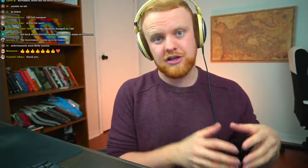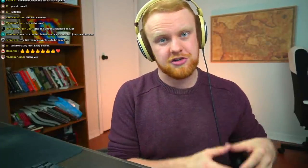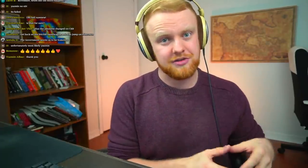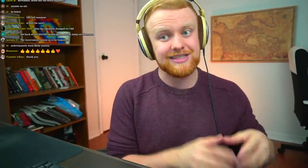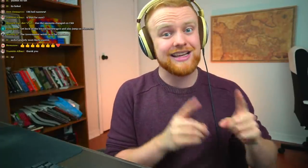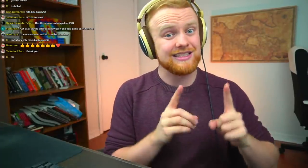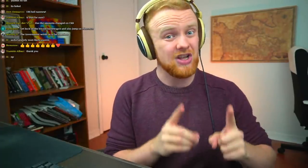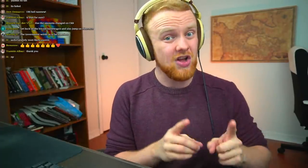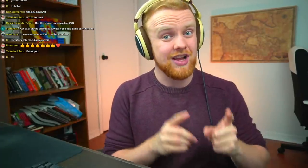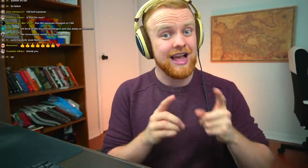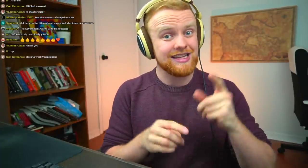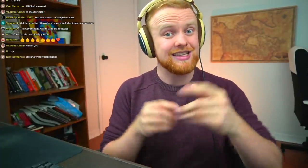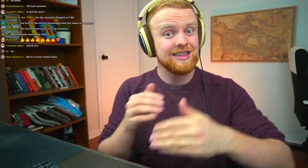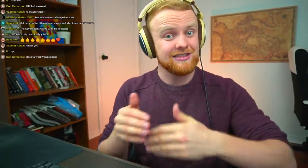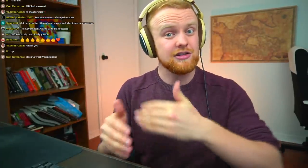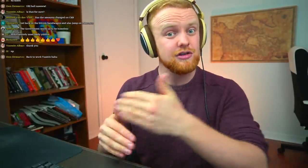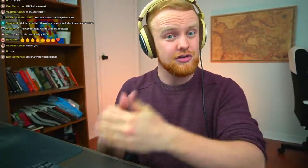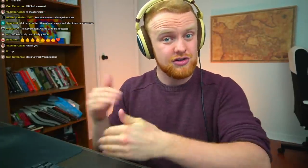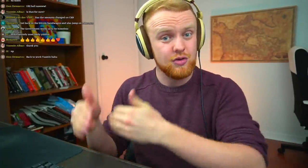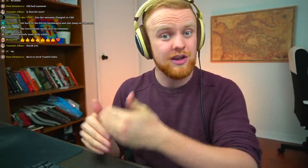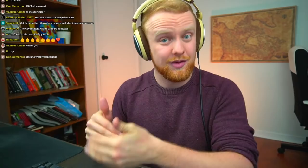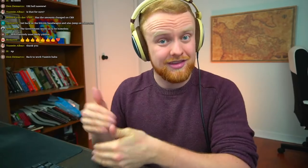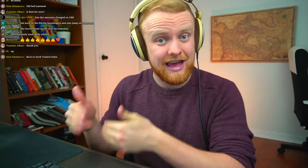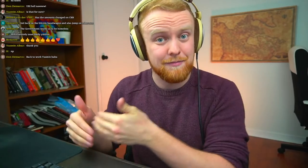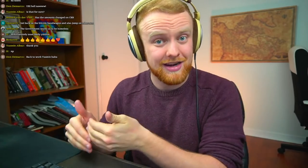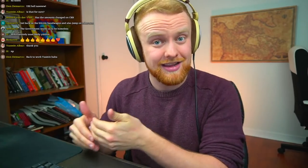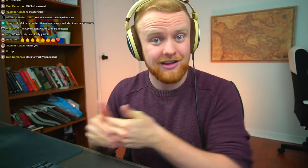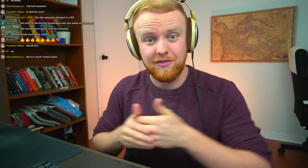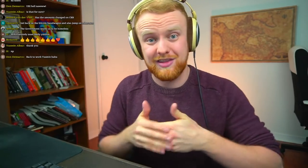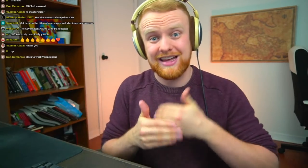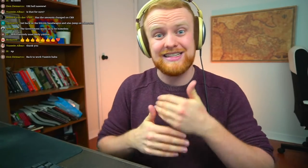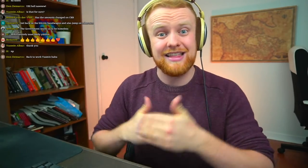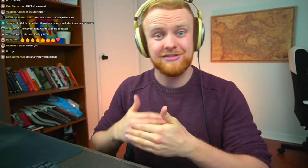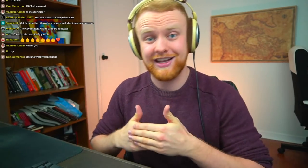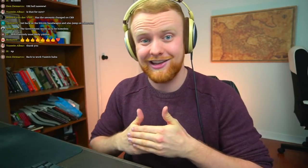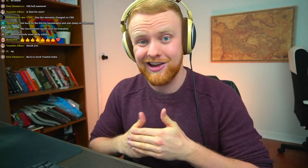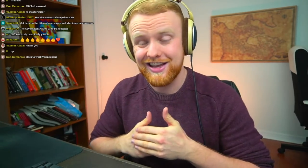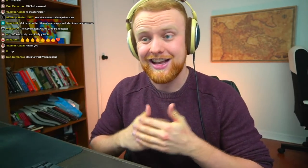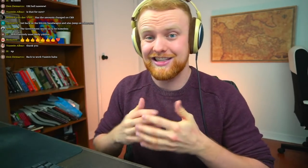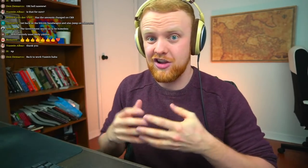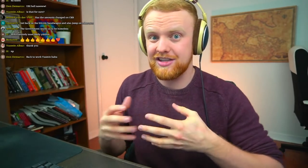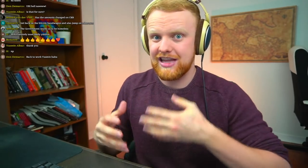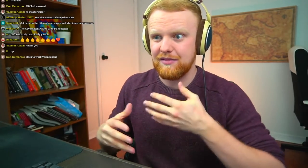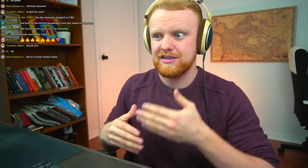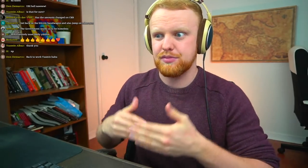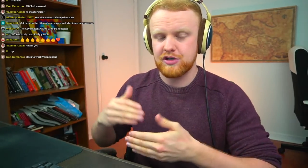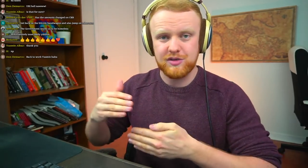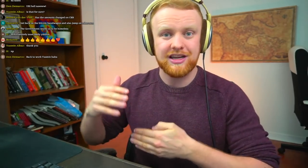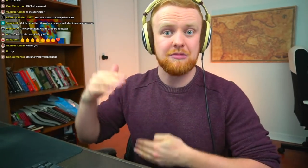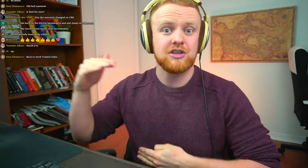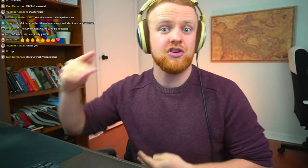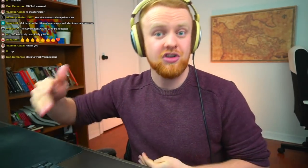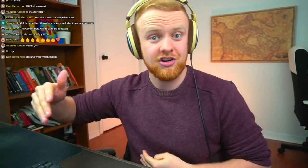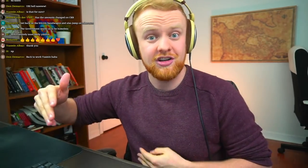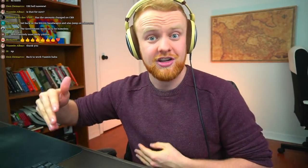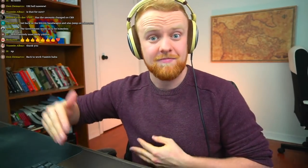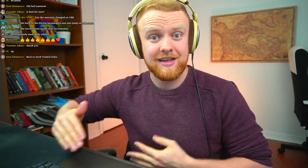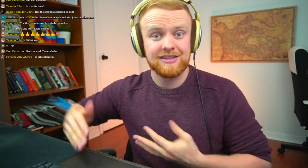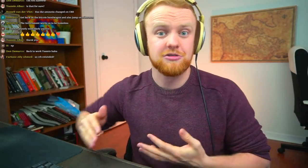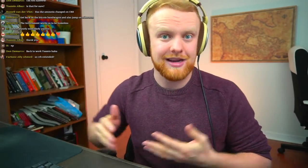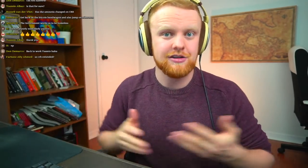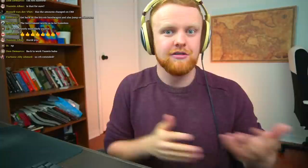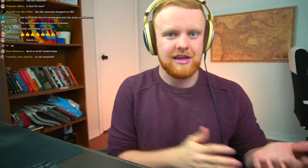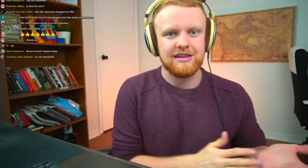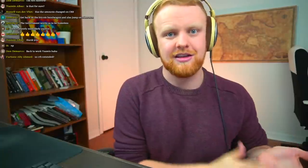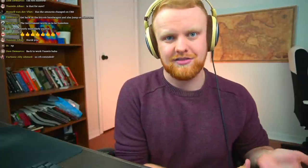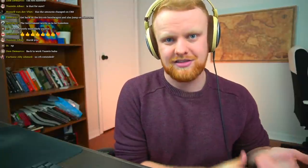low interest rates, as long as the things they're doing with that money, with that debt they're taking on, as long as that is producing a return that